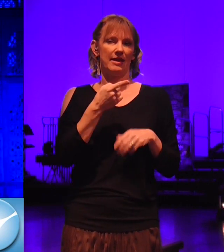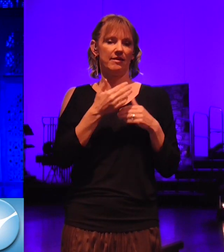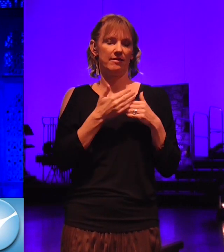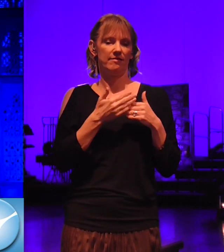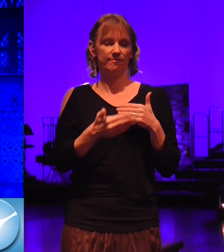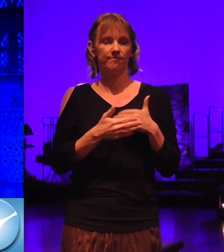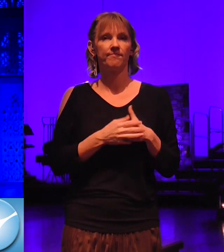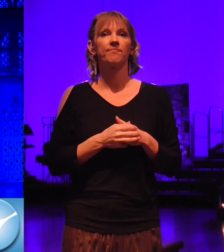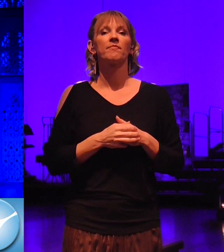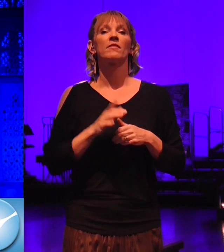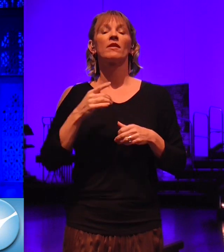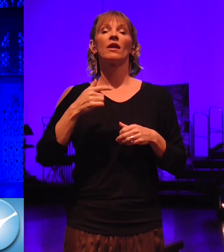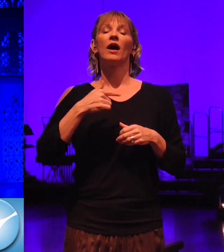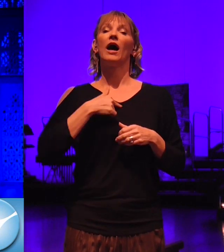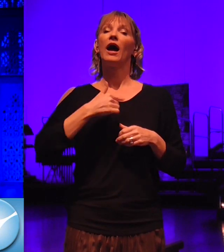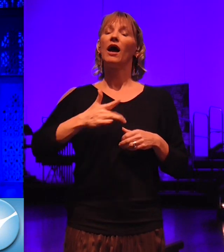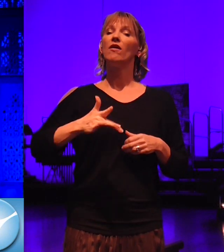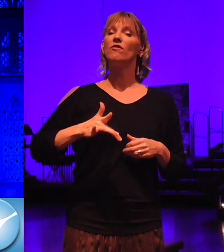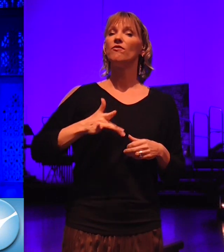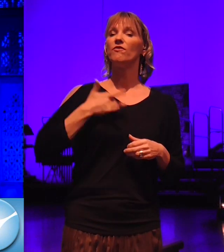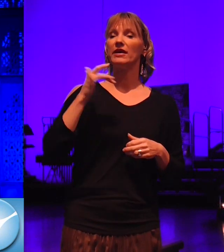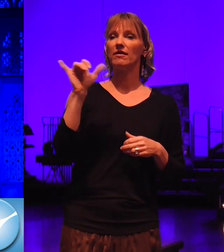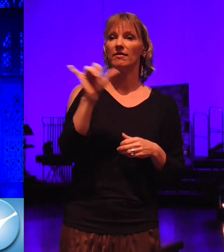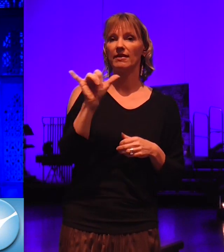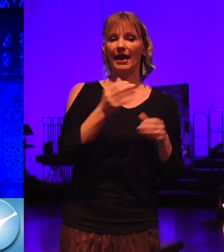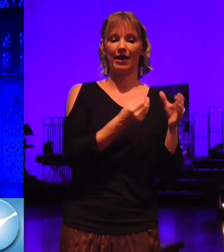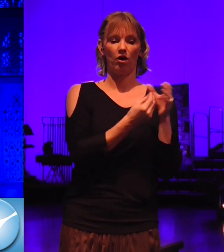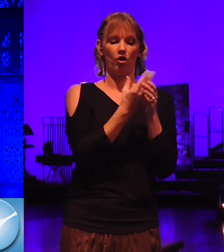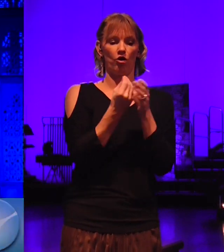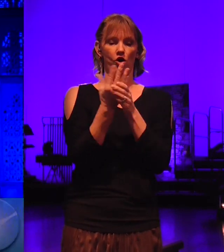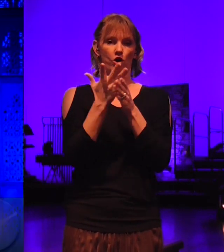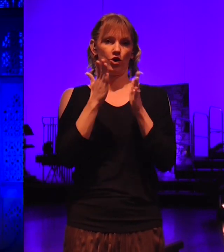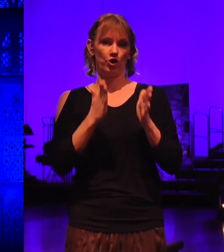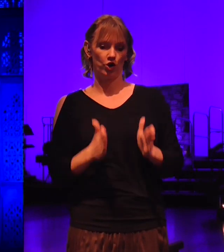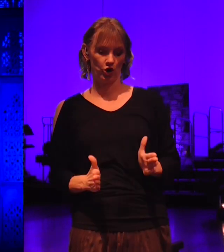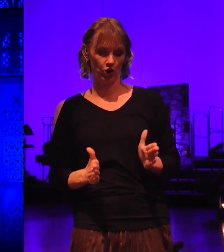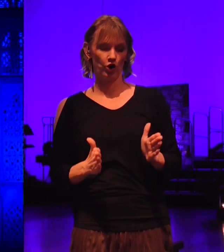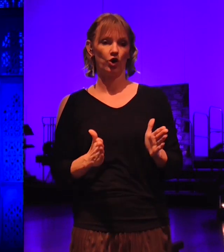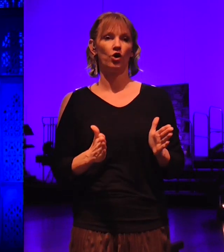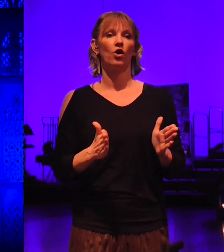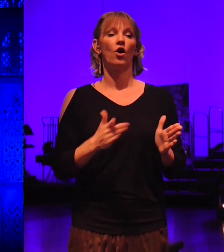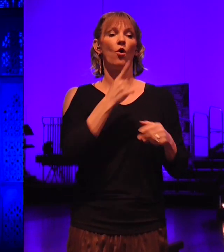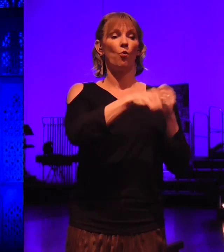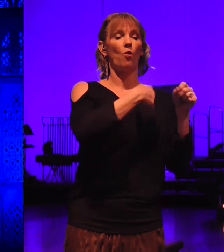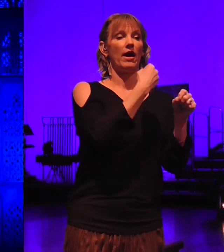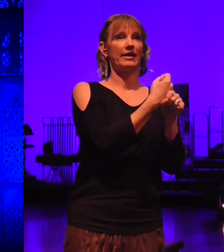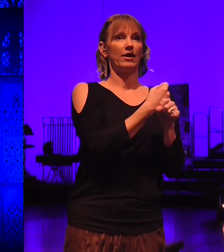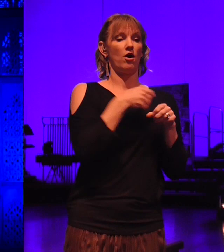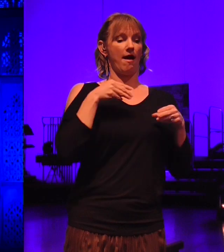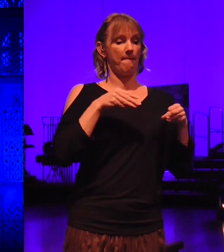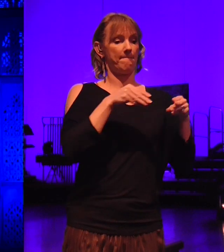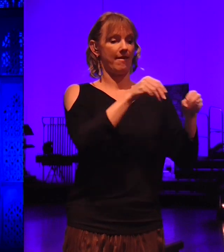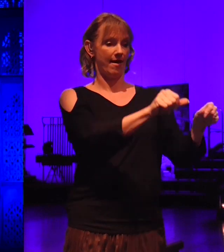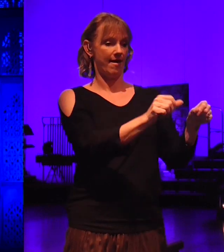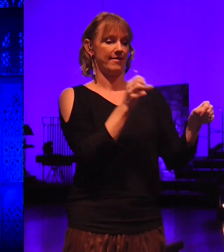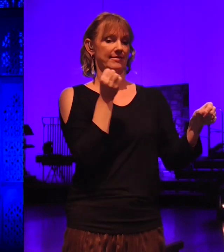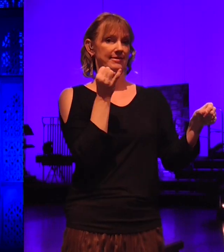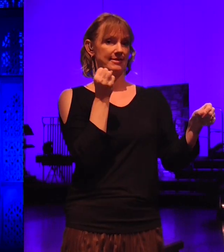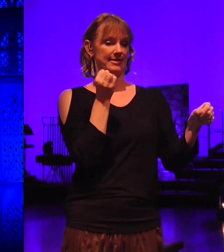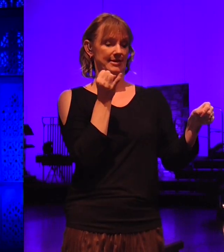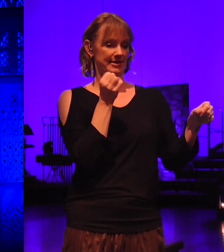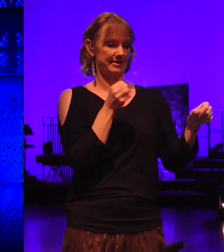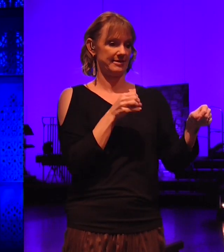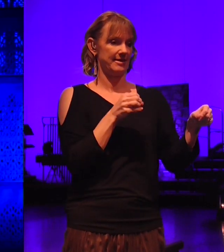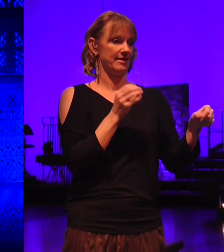I feel like a gardener who one year planted a bunch of seeds and nothing